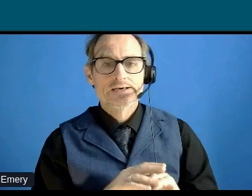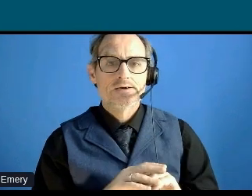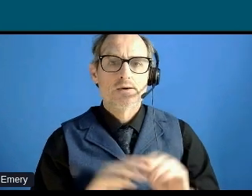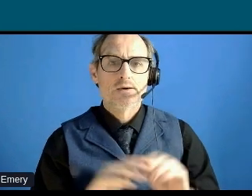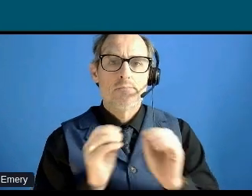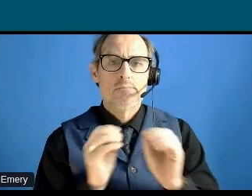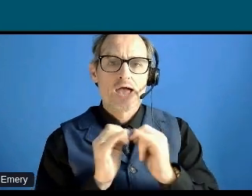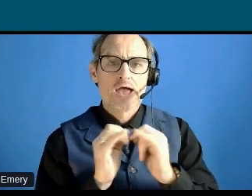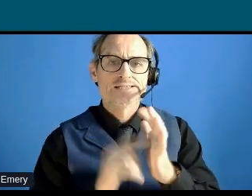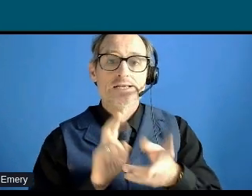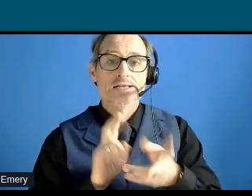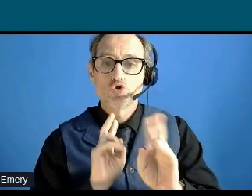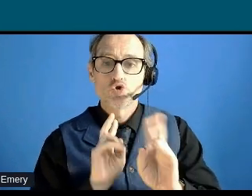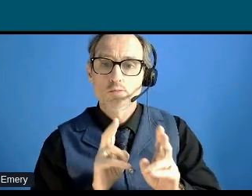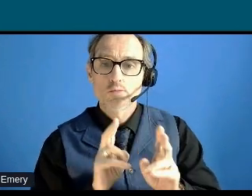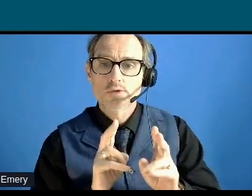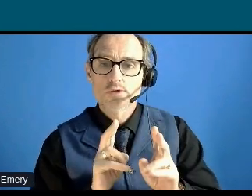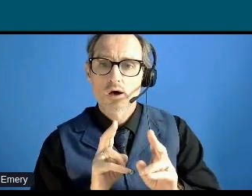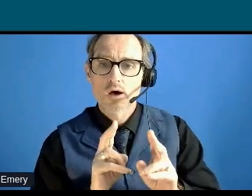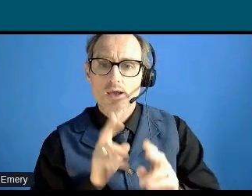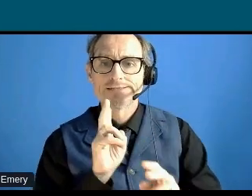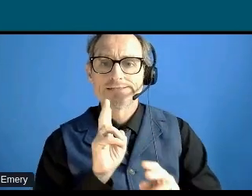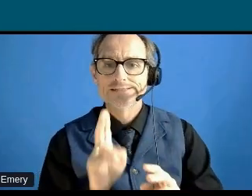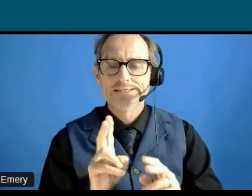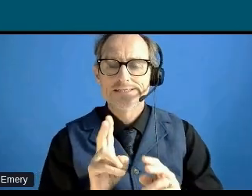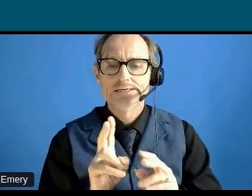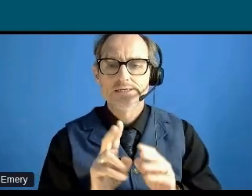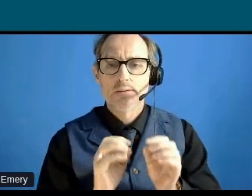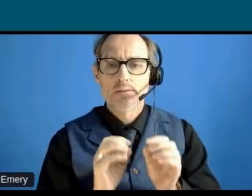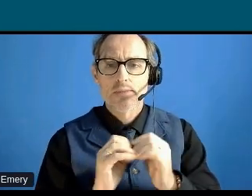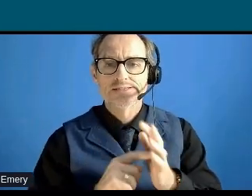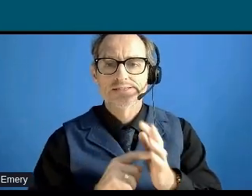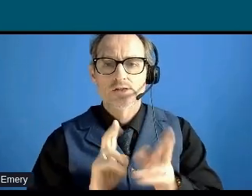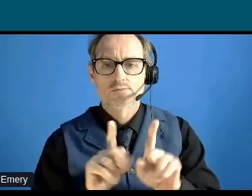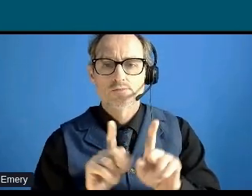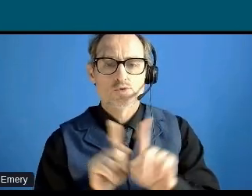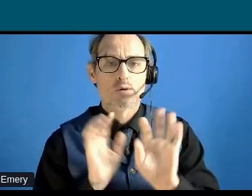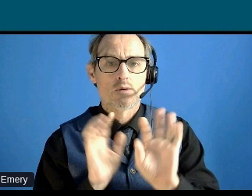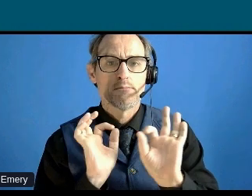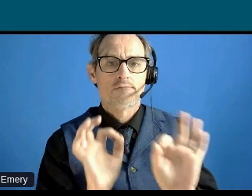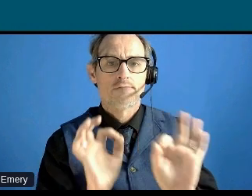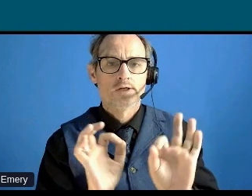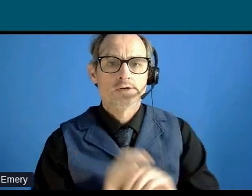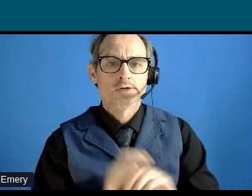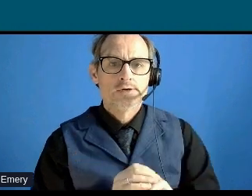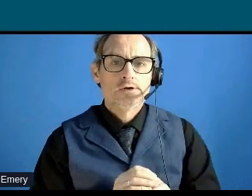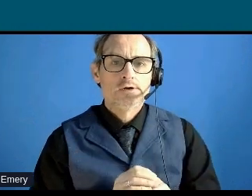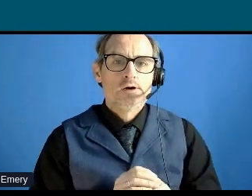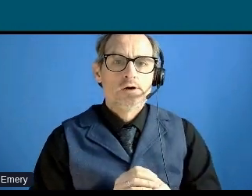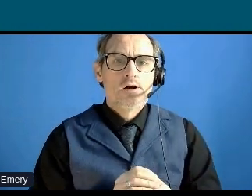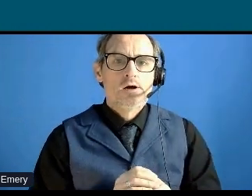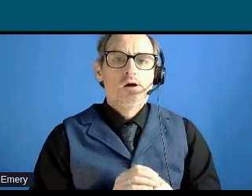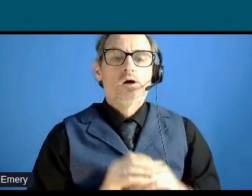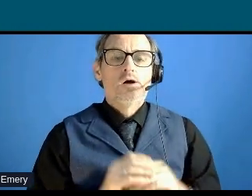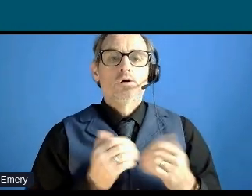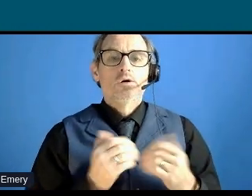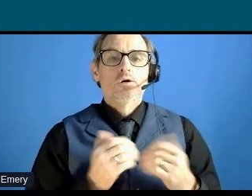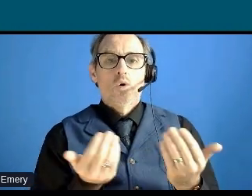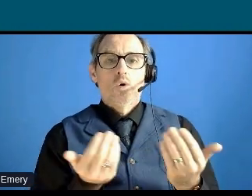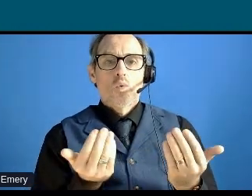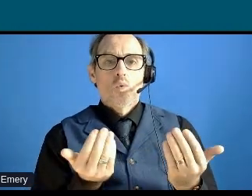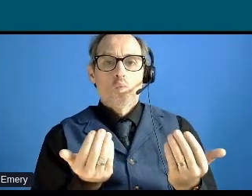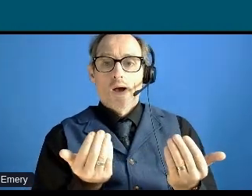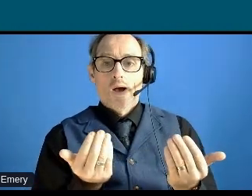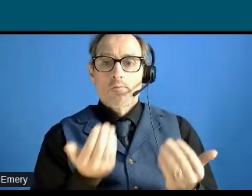interpreter is still pinned underneath that. I can still see in my little preview screen, which is great. So yes, welcome. Thank you very